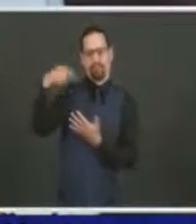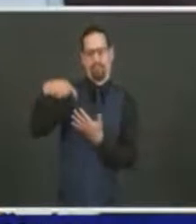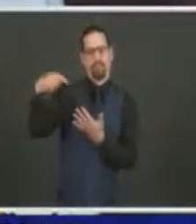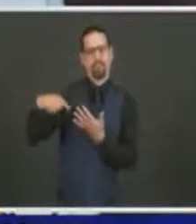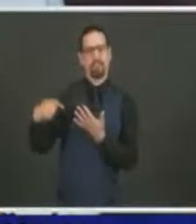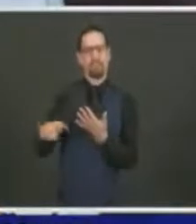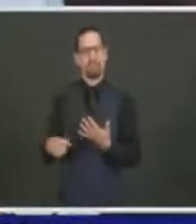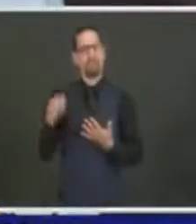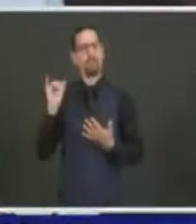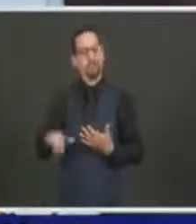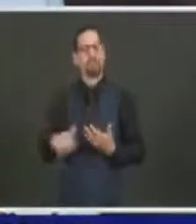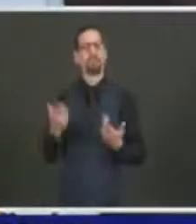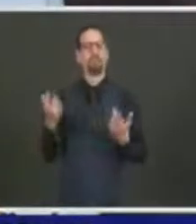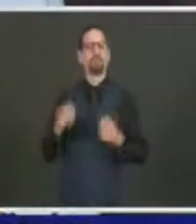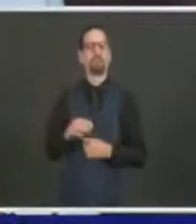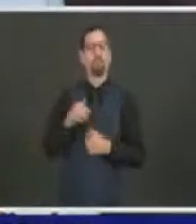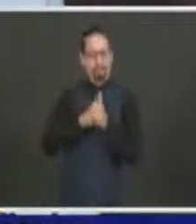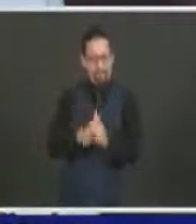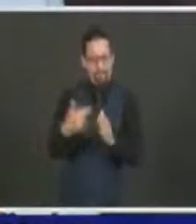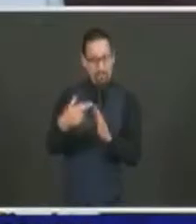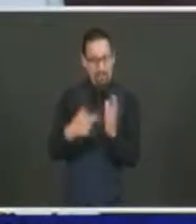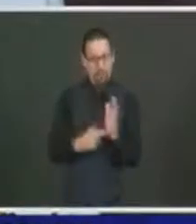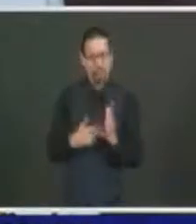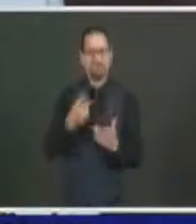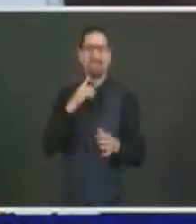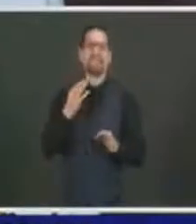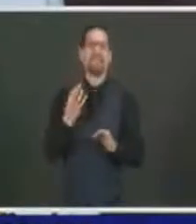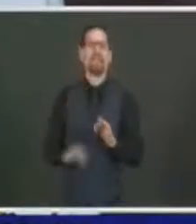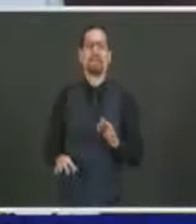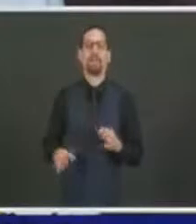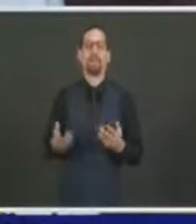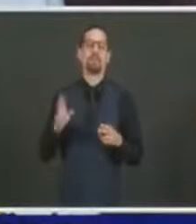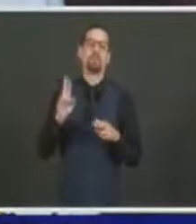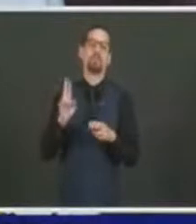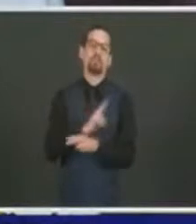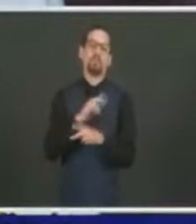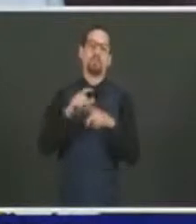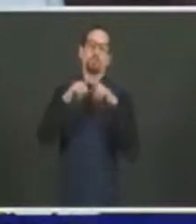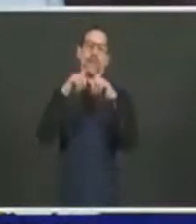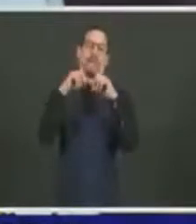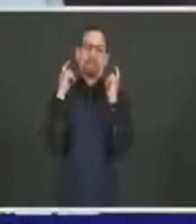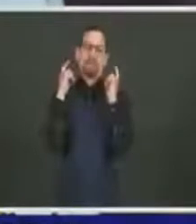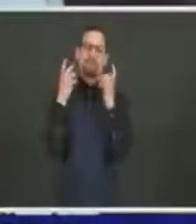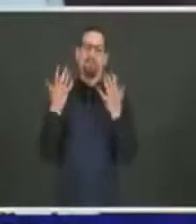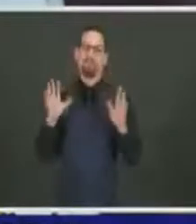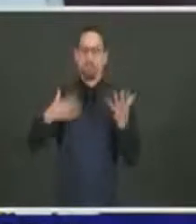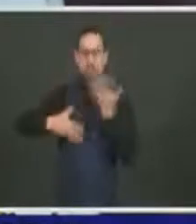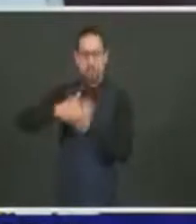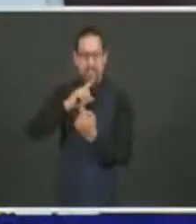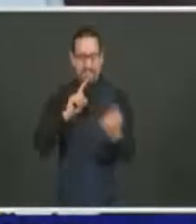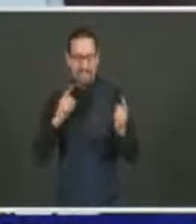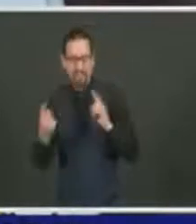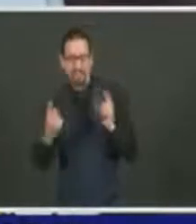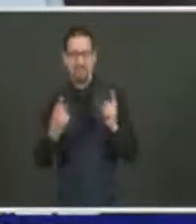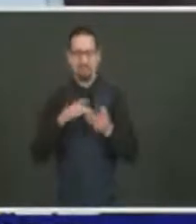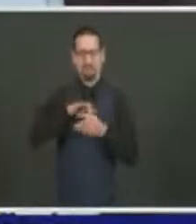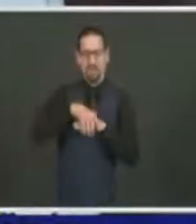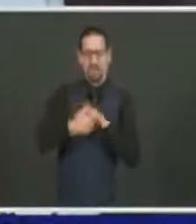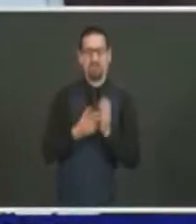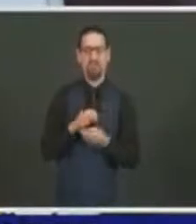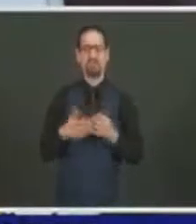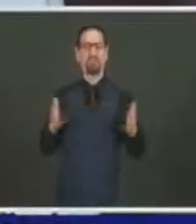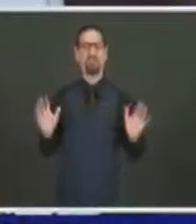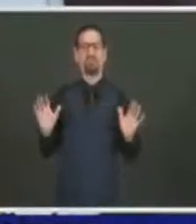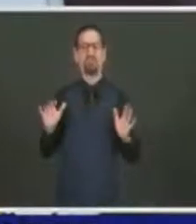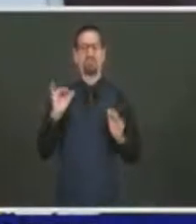rules, they are simple. It's wearing this cloth face covering and keeping the distance. We have seen